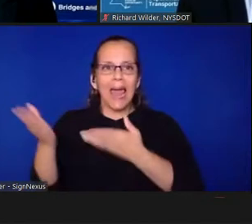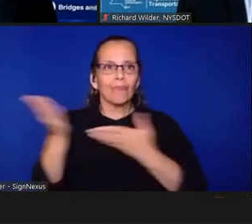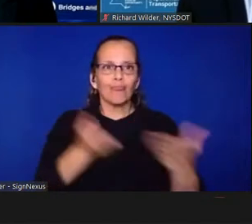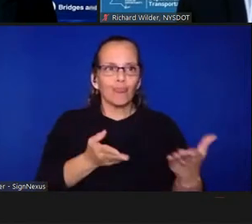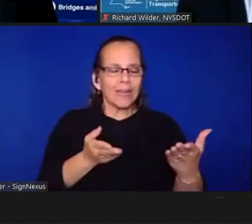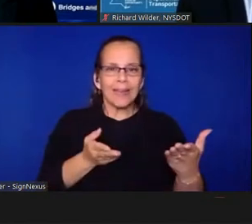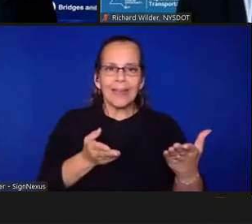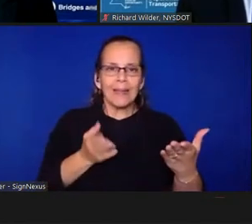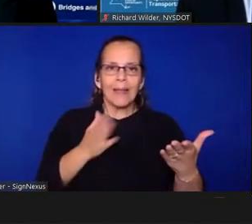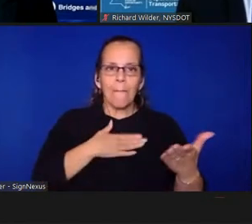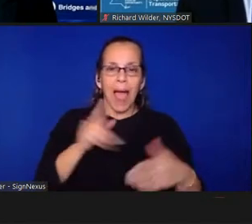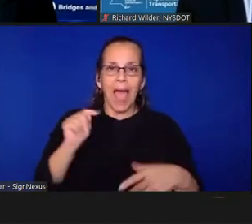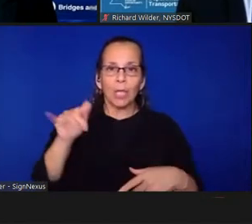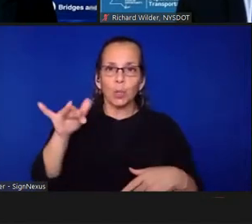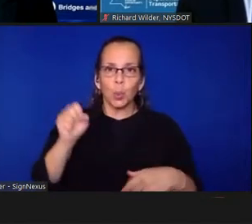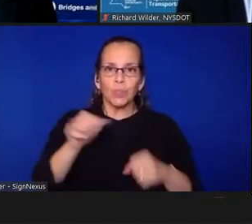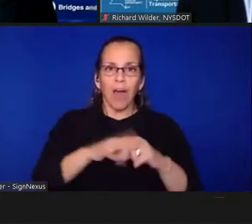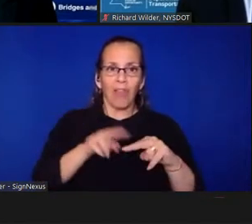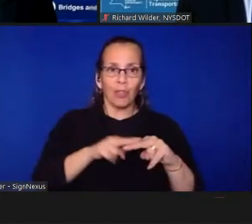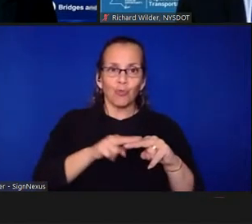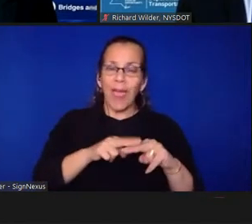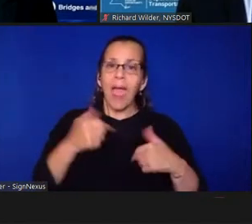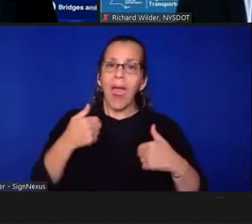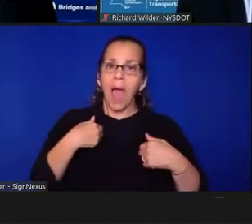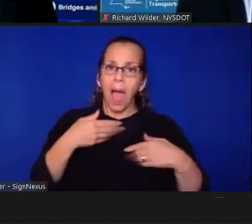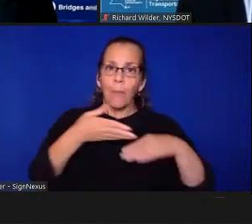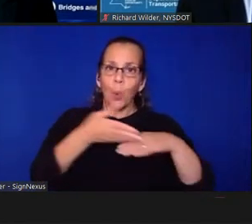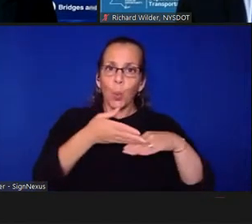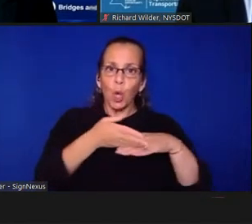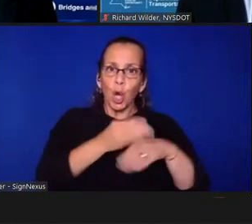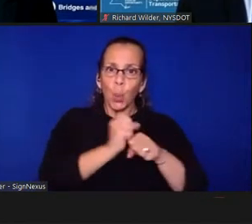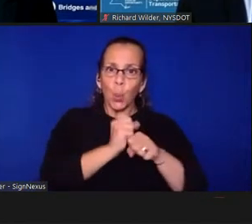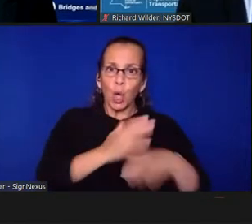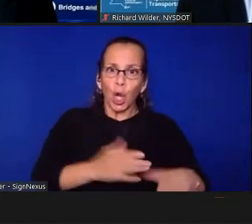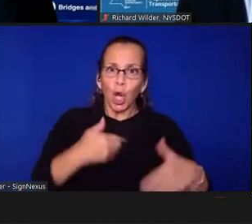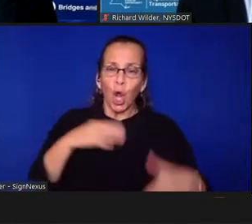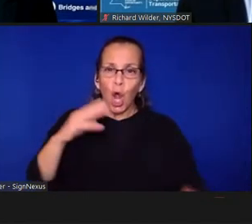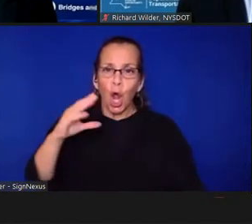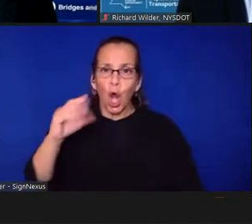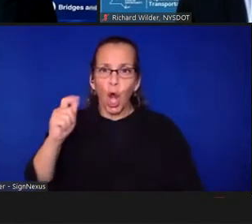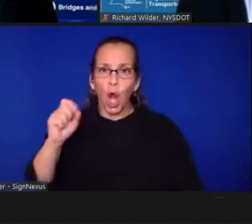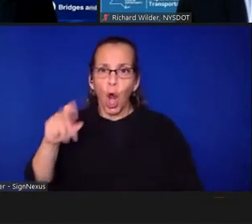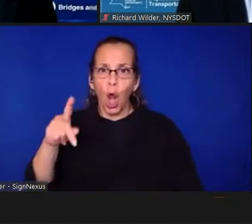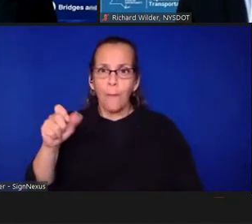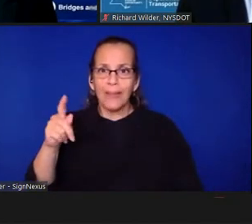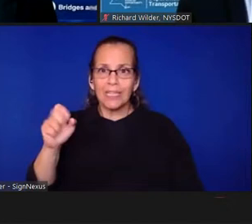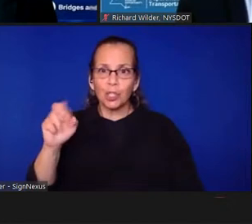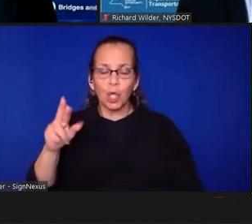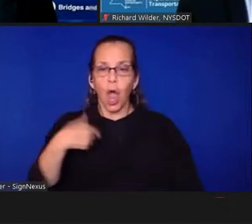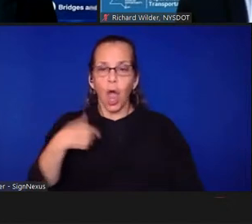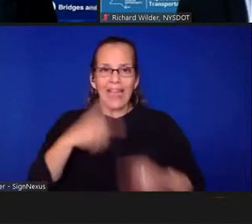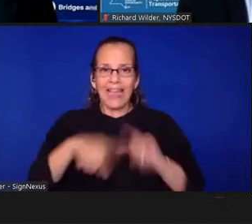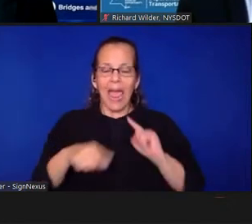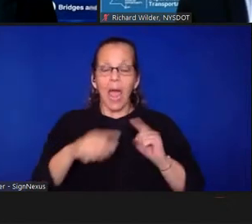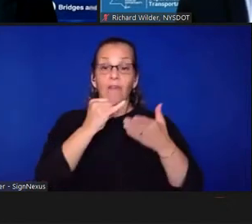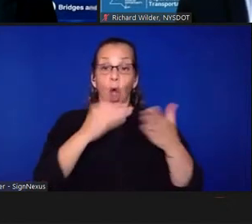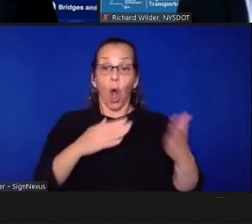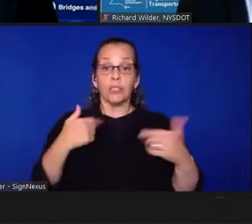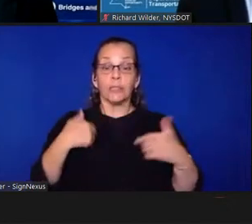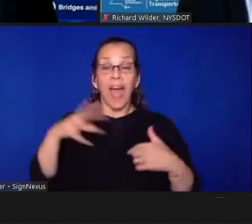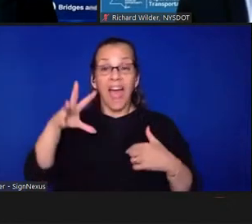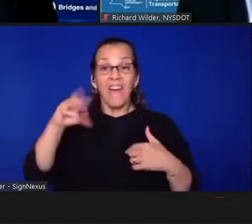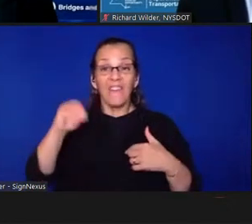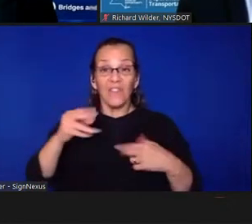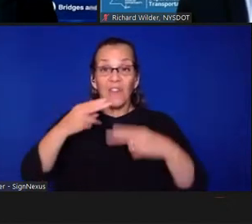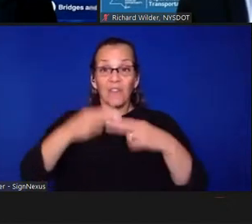I can't take my tools on the train as a artist because if the train stops and my 50 pounds worth of